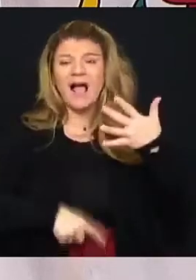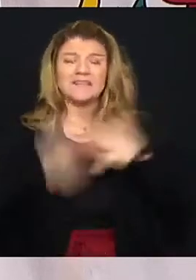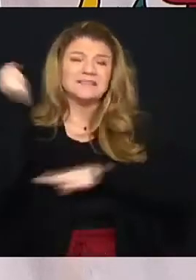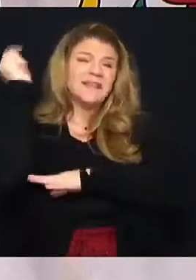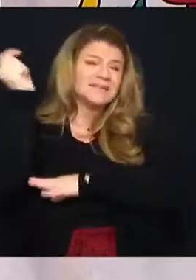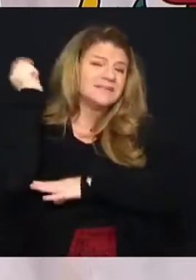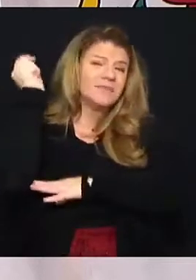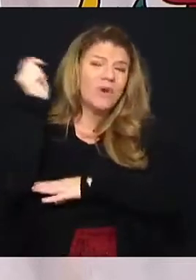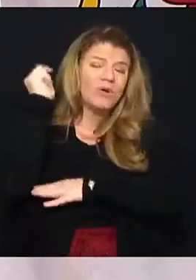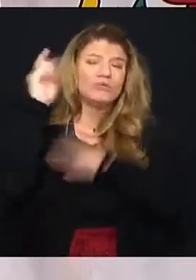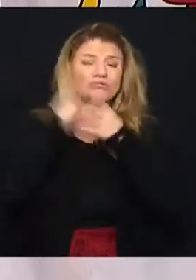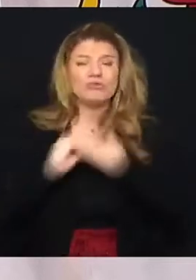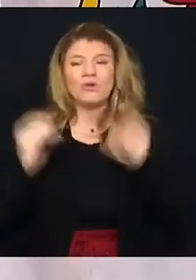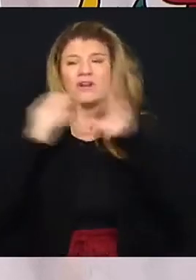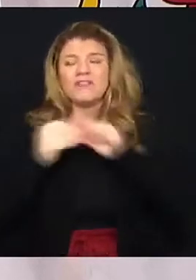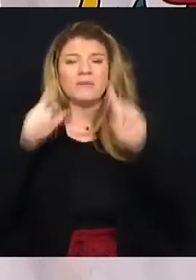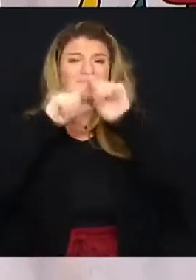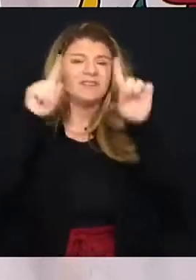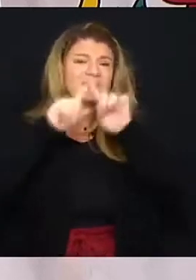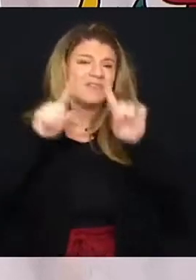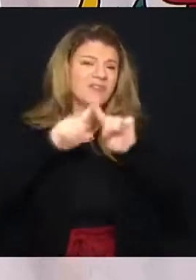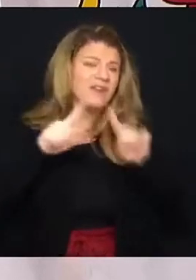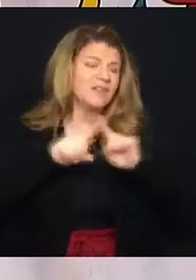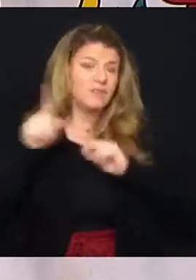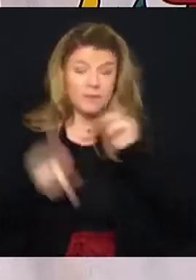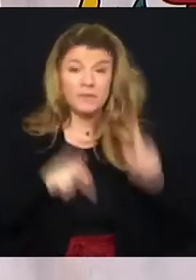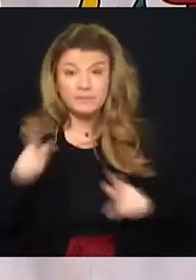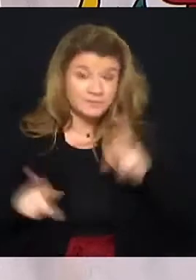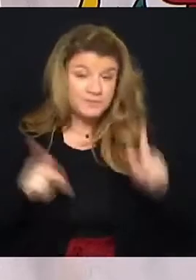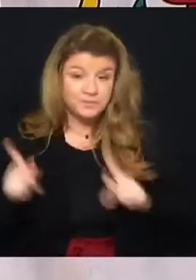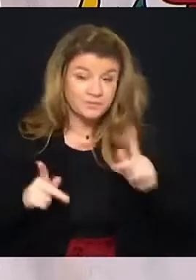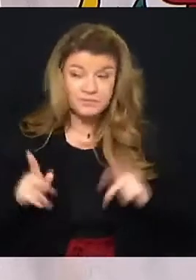testimonials and everything from all kinds of different people,